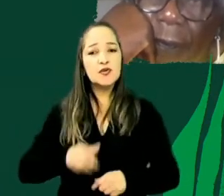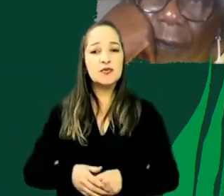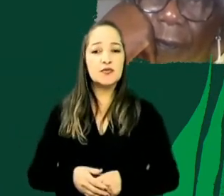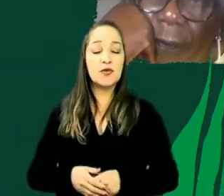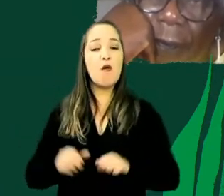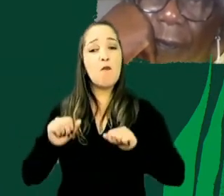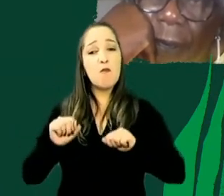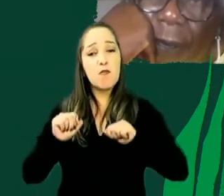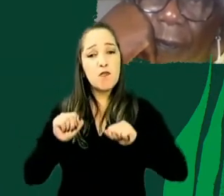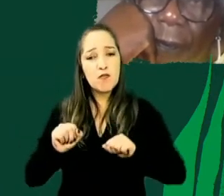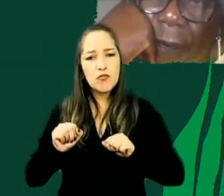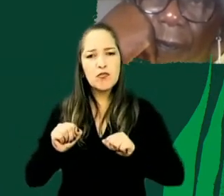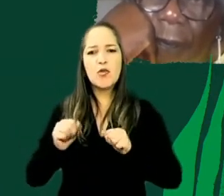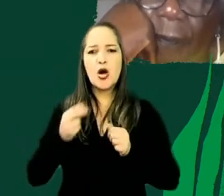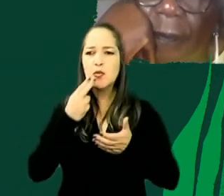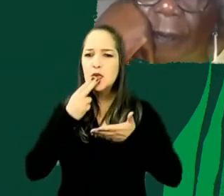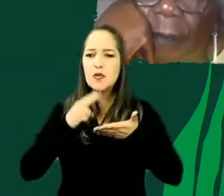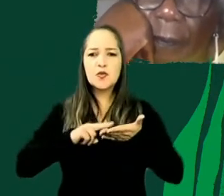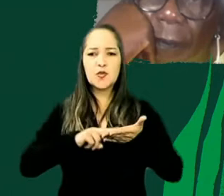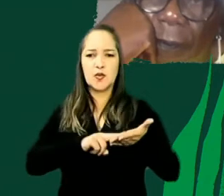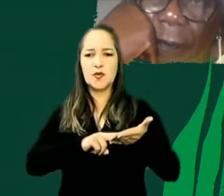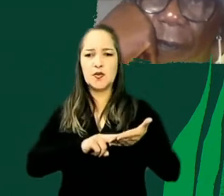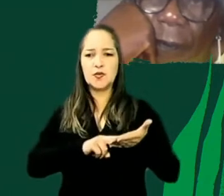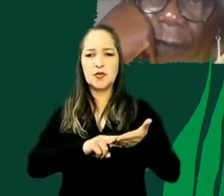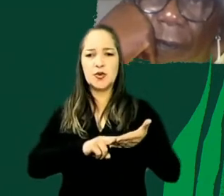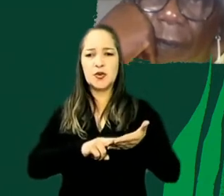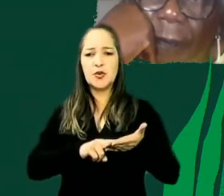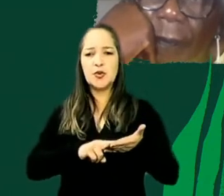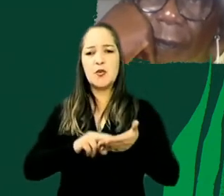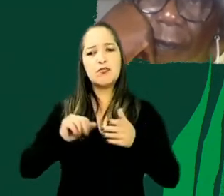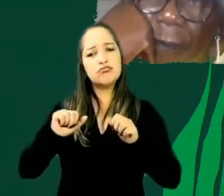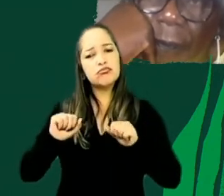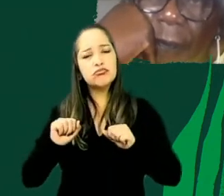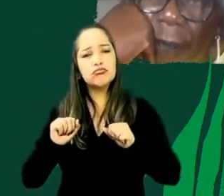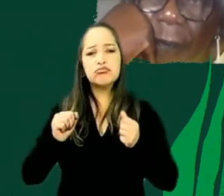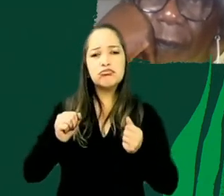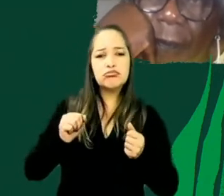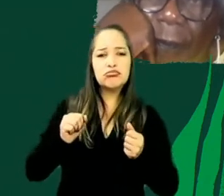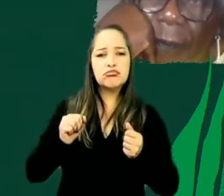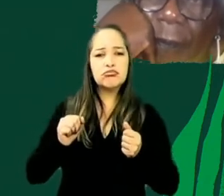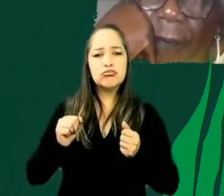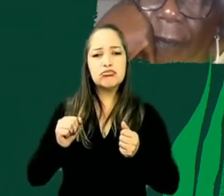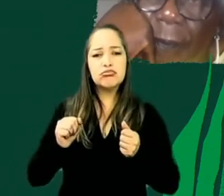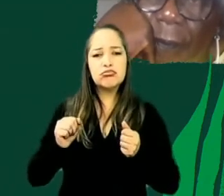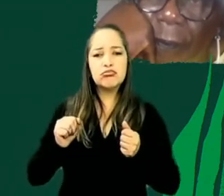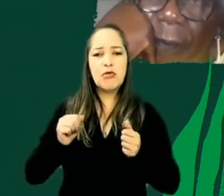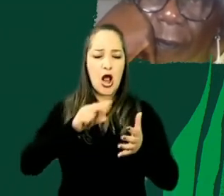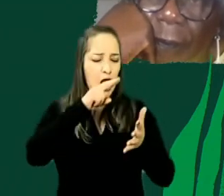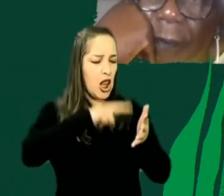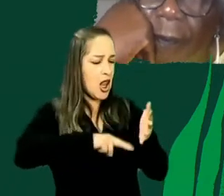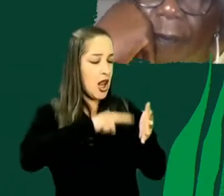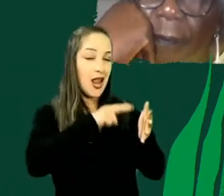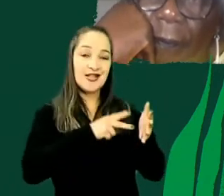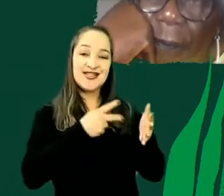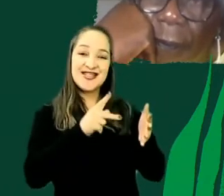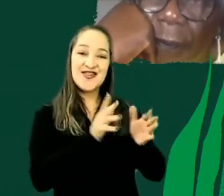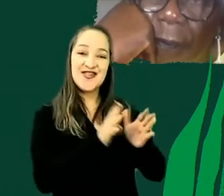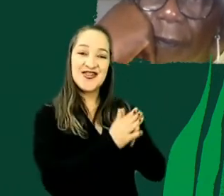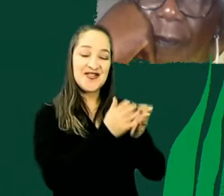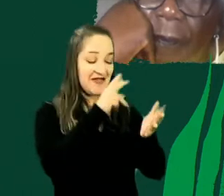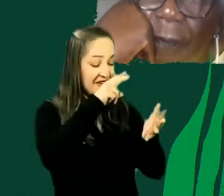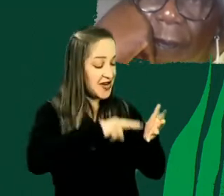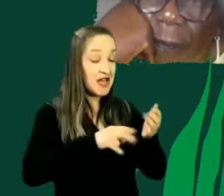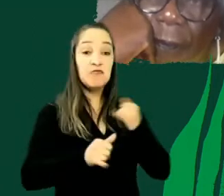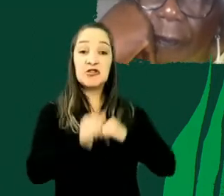can go around to everywhere and read your books. It's the same way everybody sells everything. You can put it on the internet. So